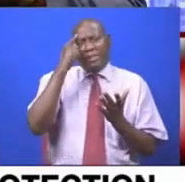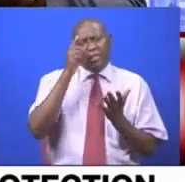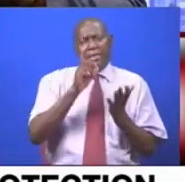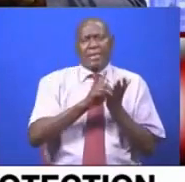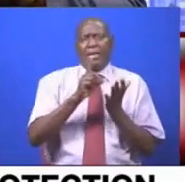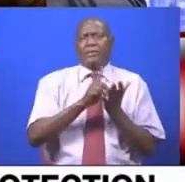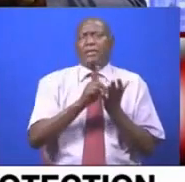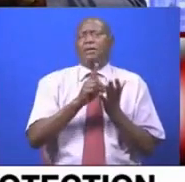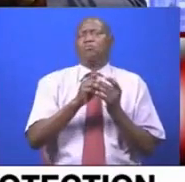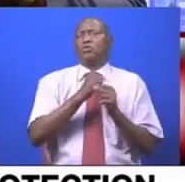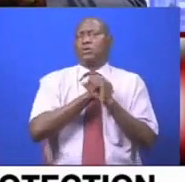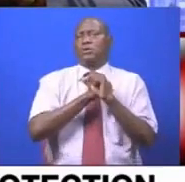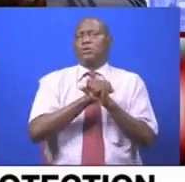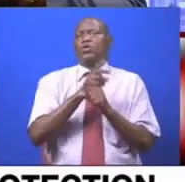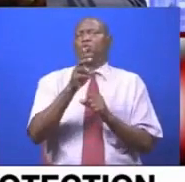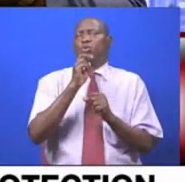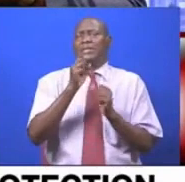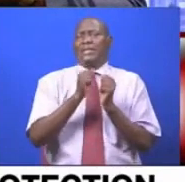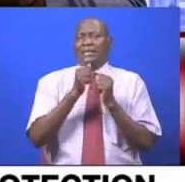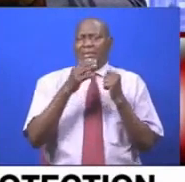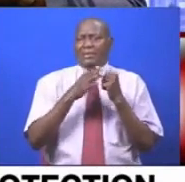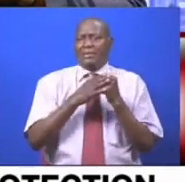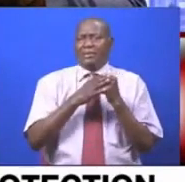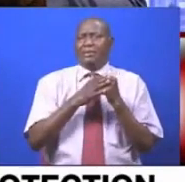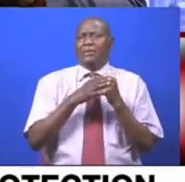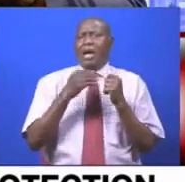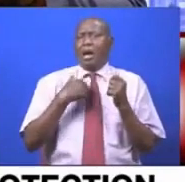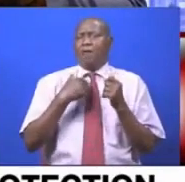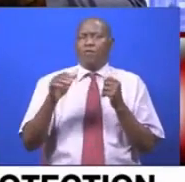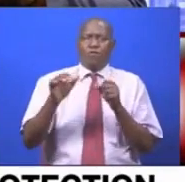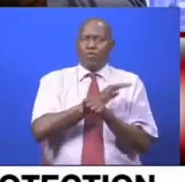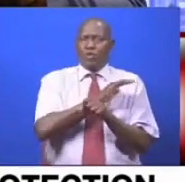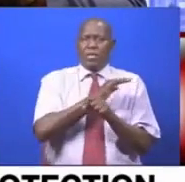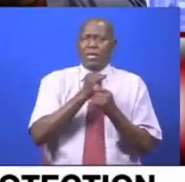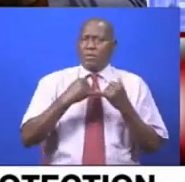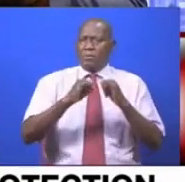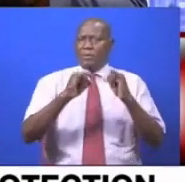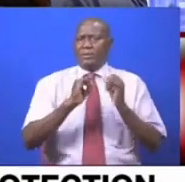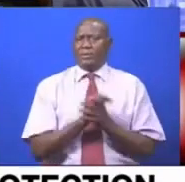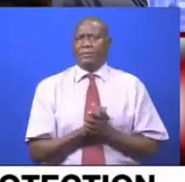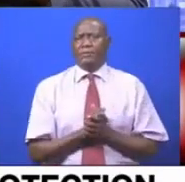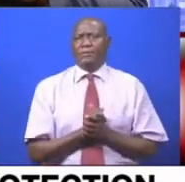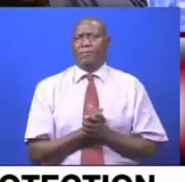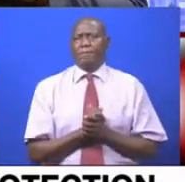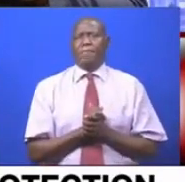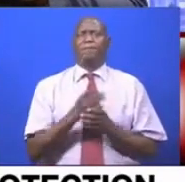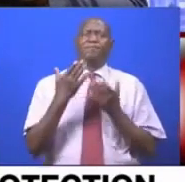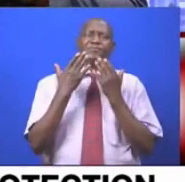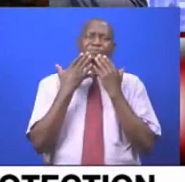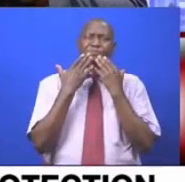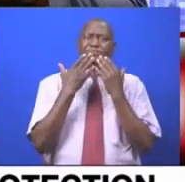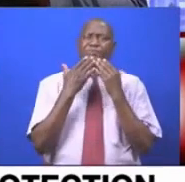Act of 2019 has been fully implemented. What are your thoughts on whether it's been fully implemented? Thank you very